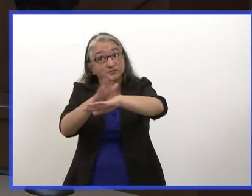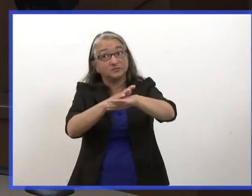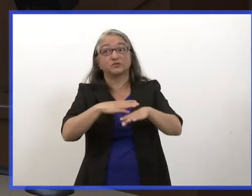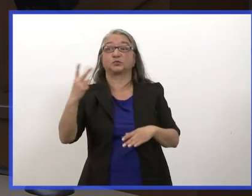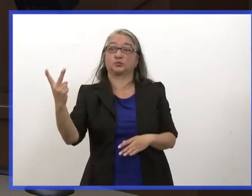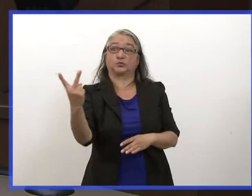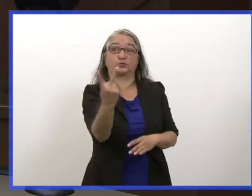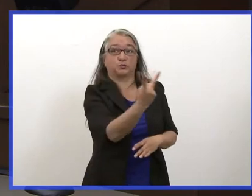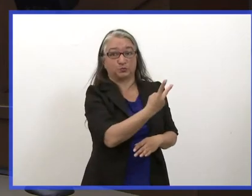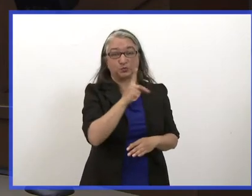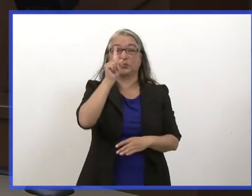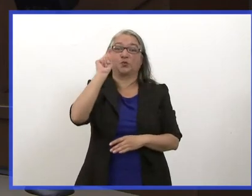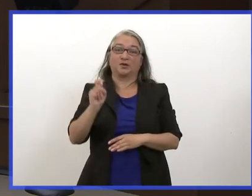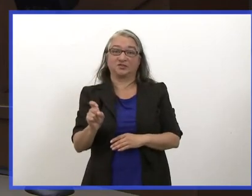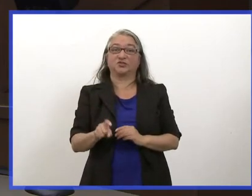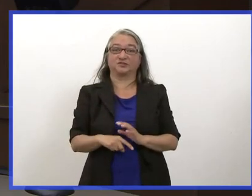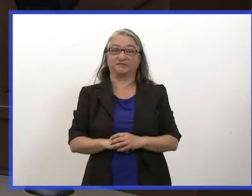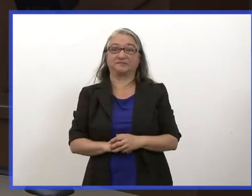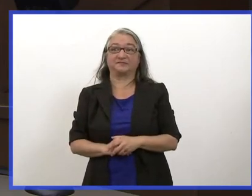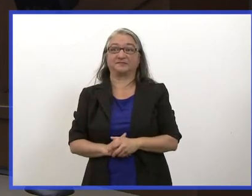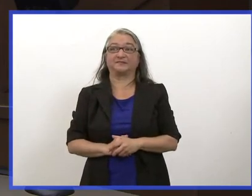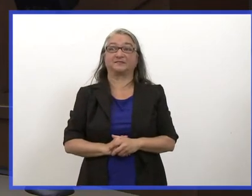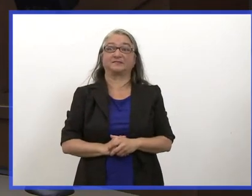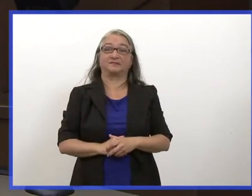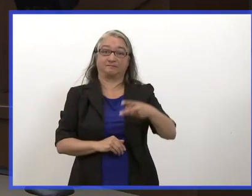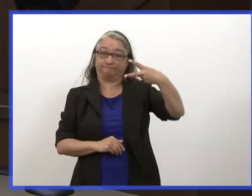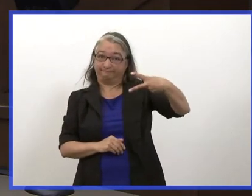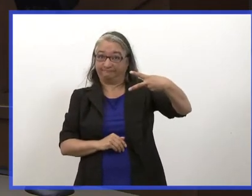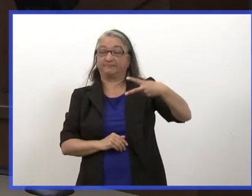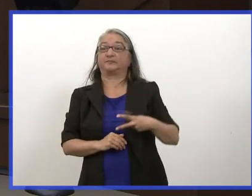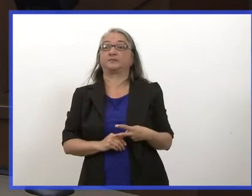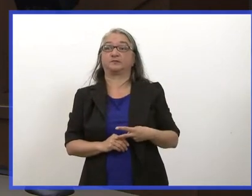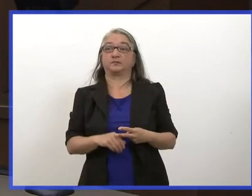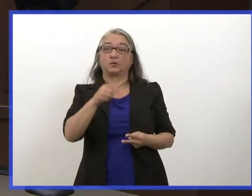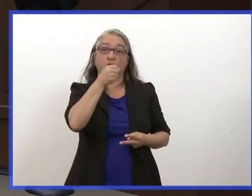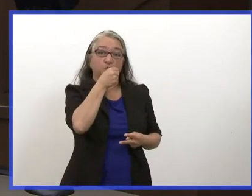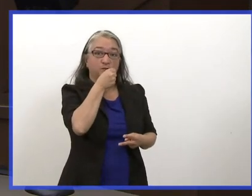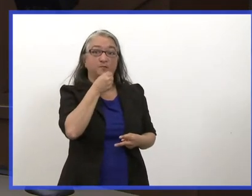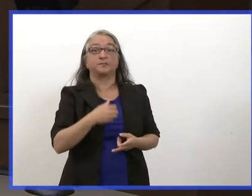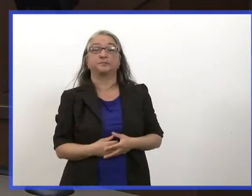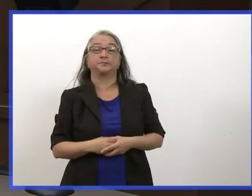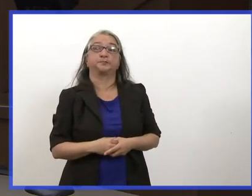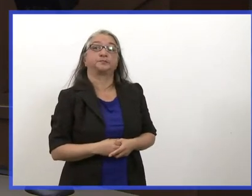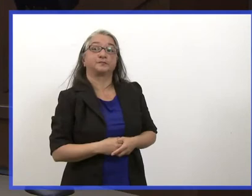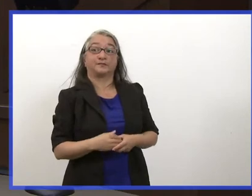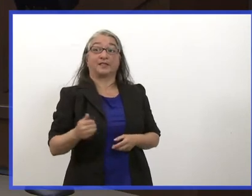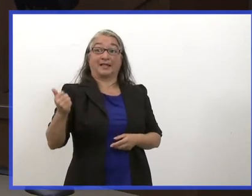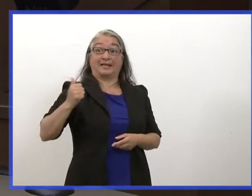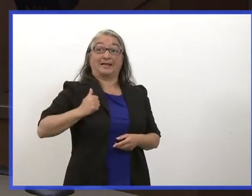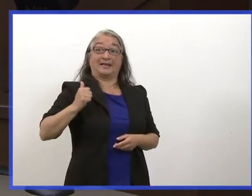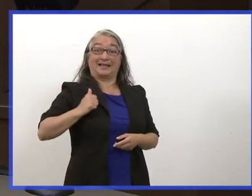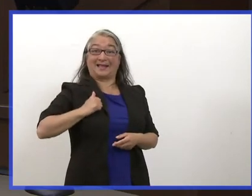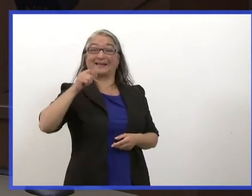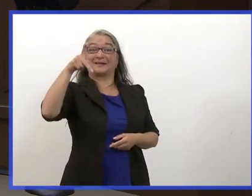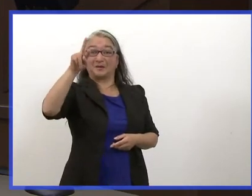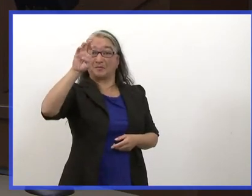one follow-up question. Up first this afternoon from the Canadian Press, Steve.